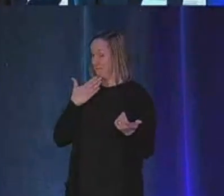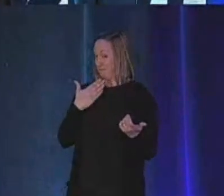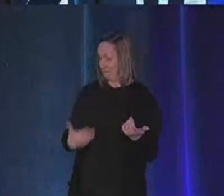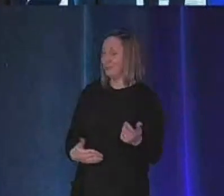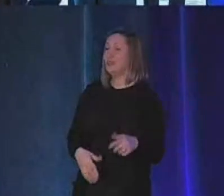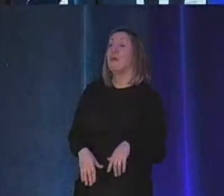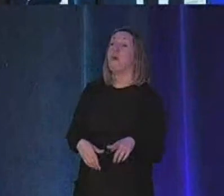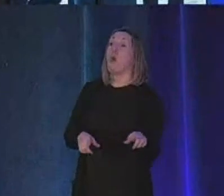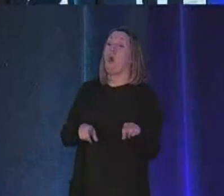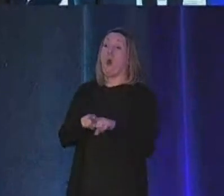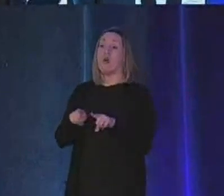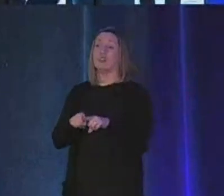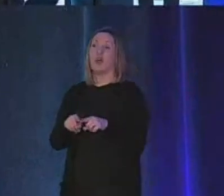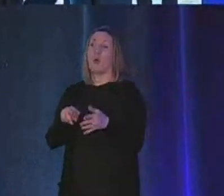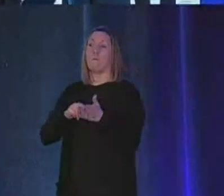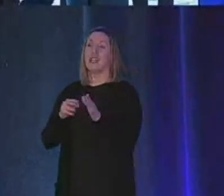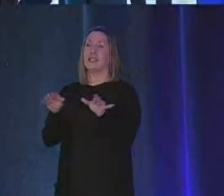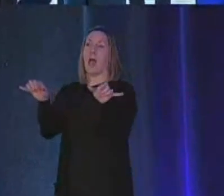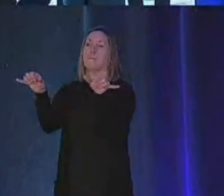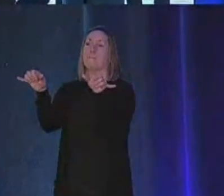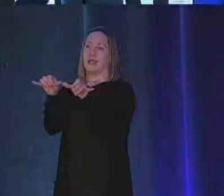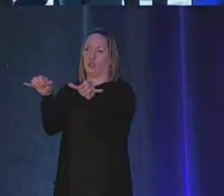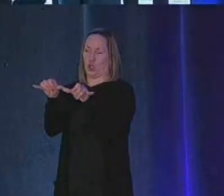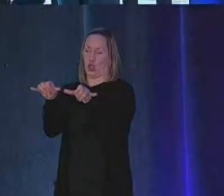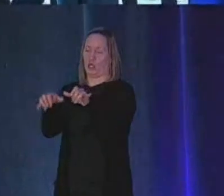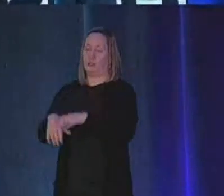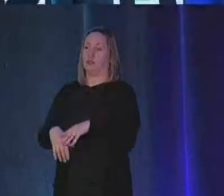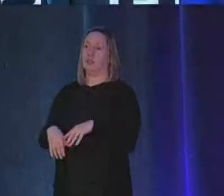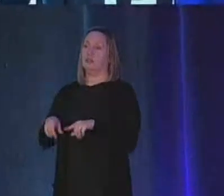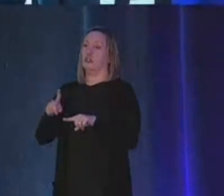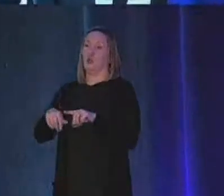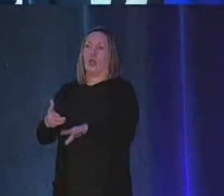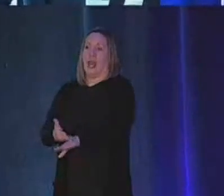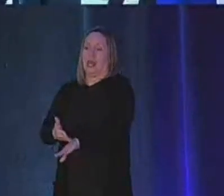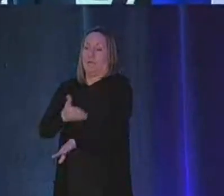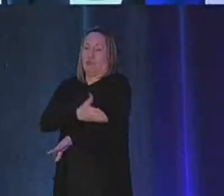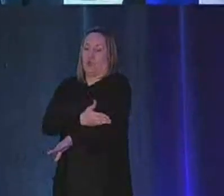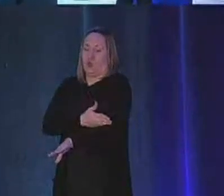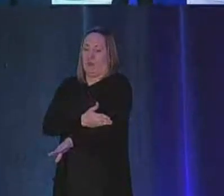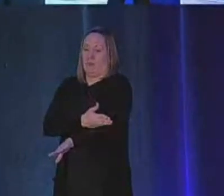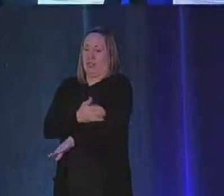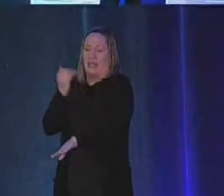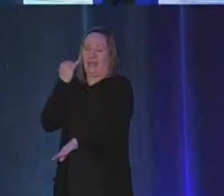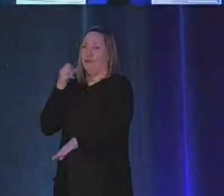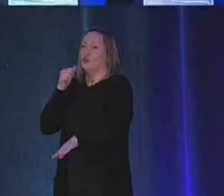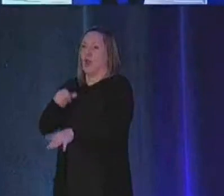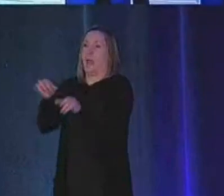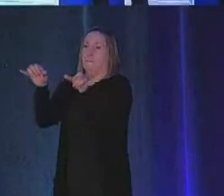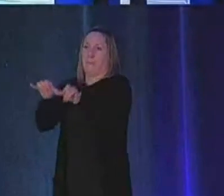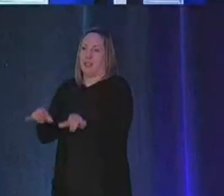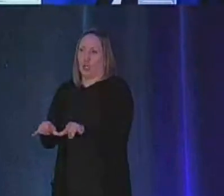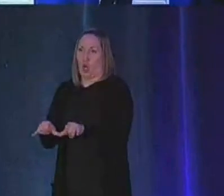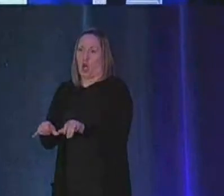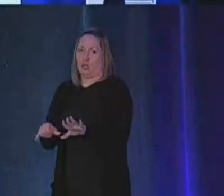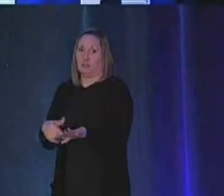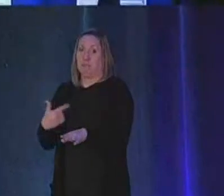also stands for measure. You cannot improve what you do not measure. I didn't mention it, but I'm